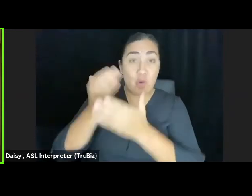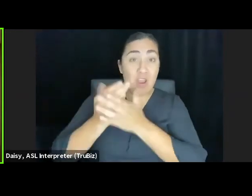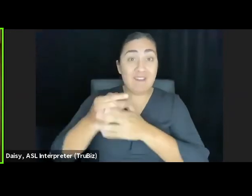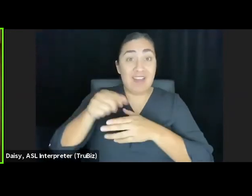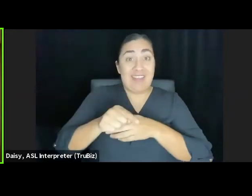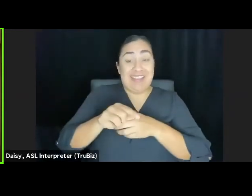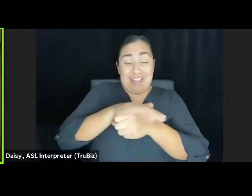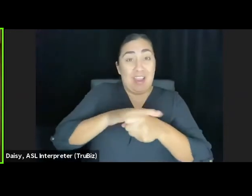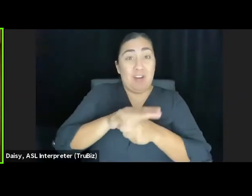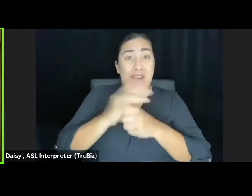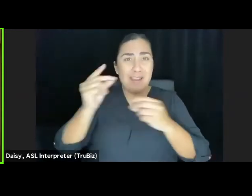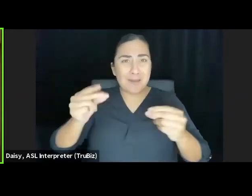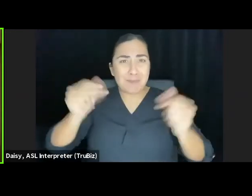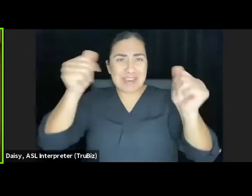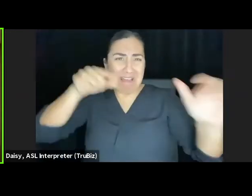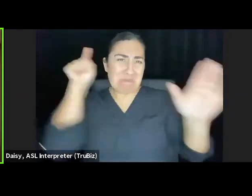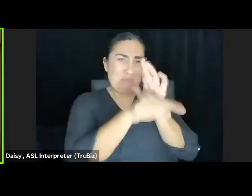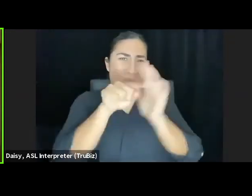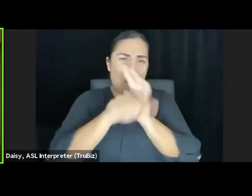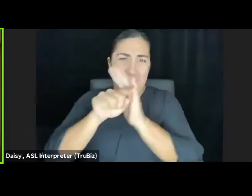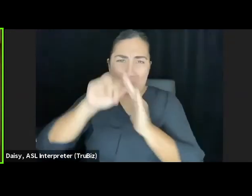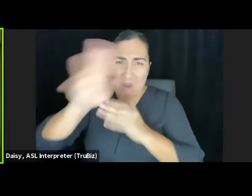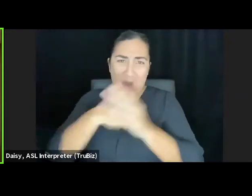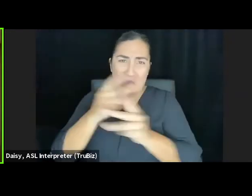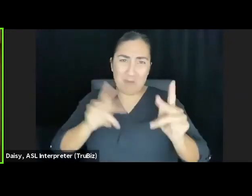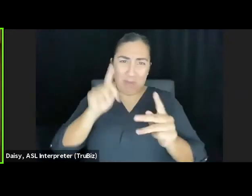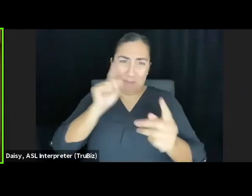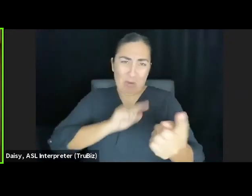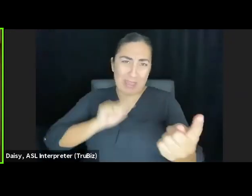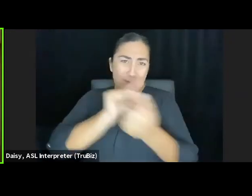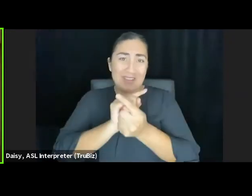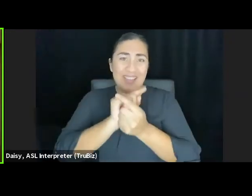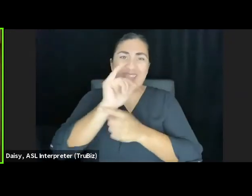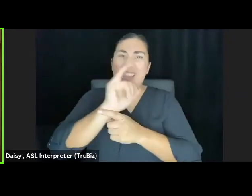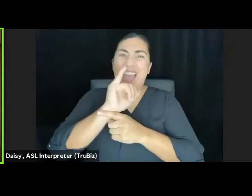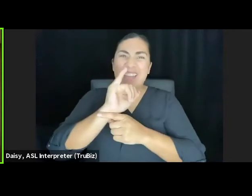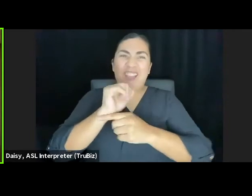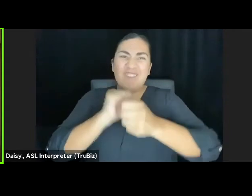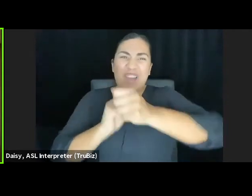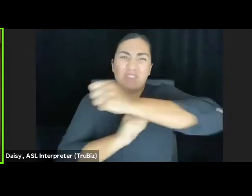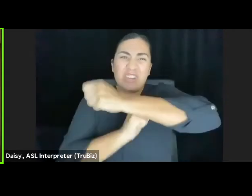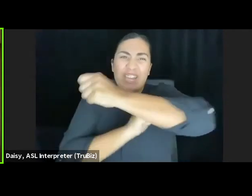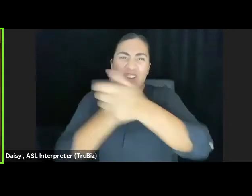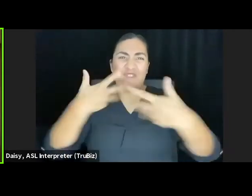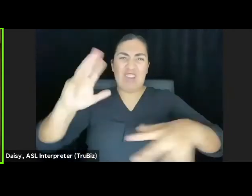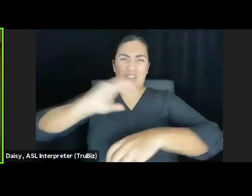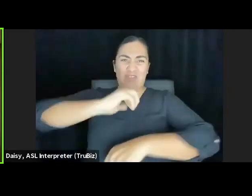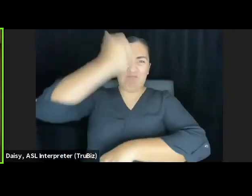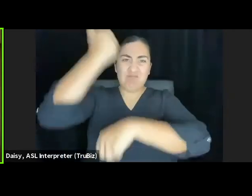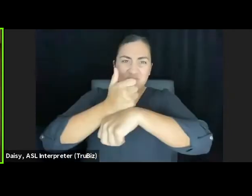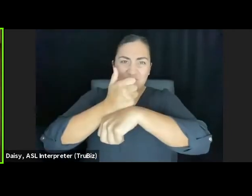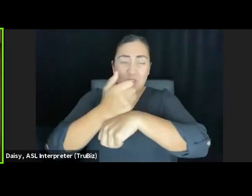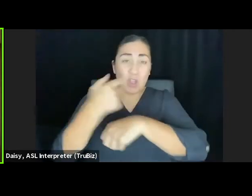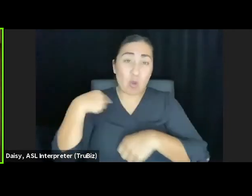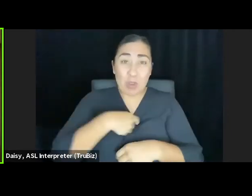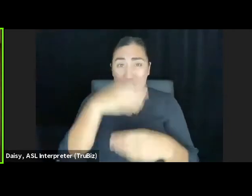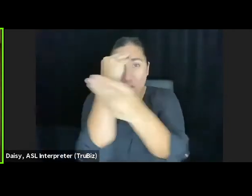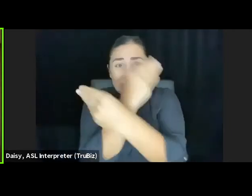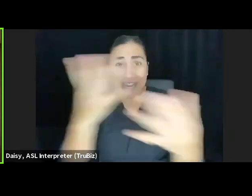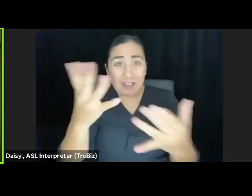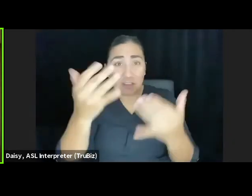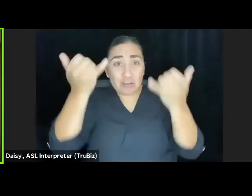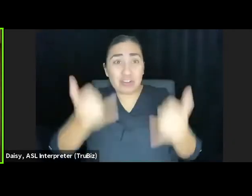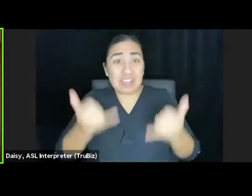killed all of the people he met, the foundation for America was laid. And we are telling you today, the foundation is